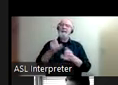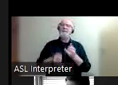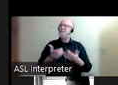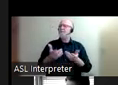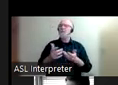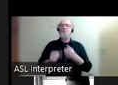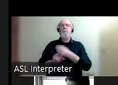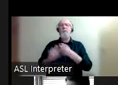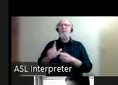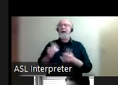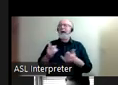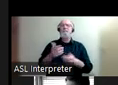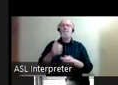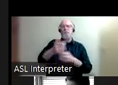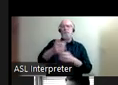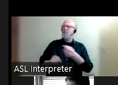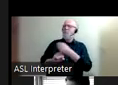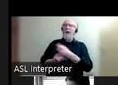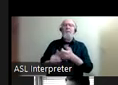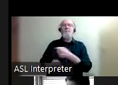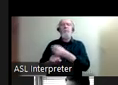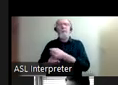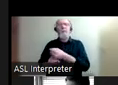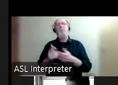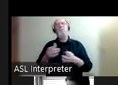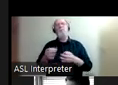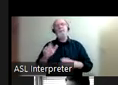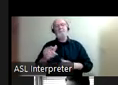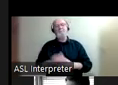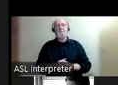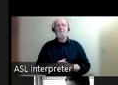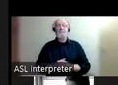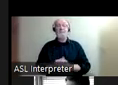library? So just as a little introduction,